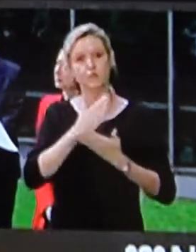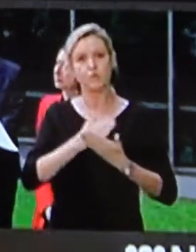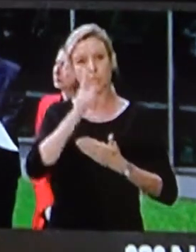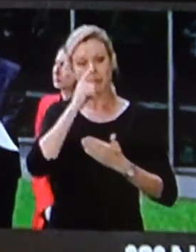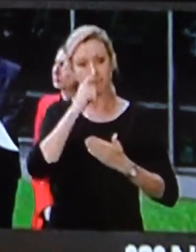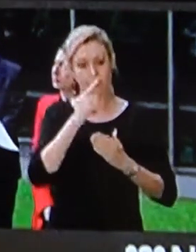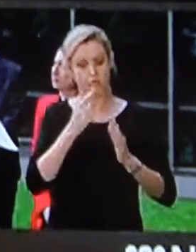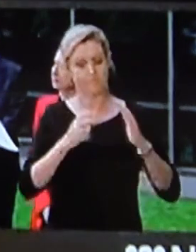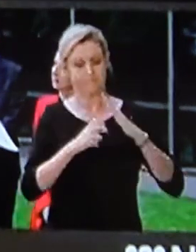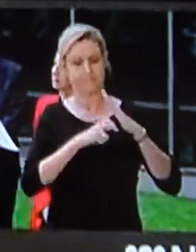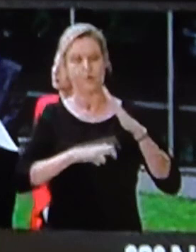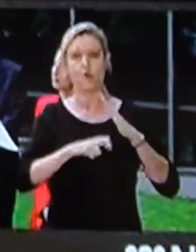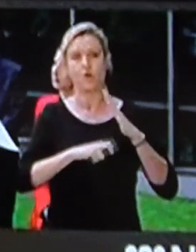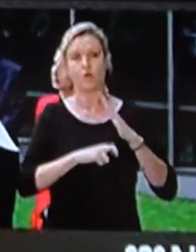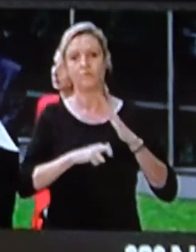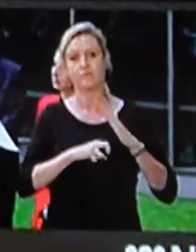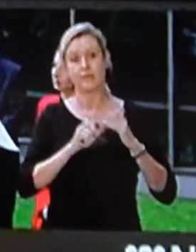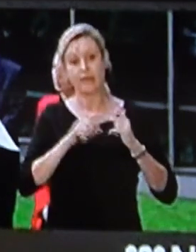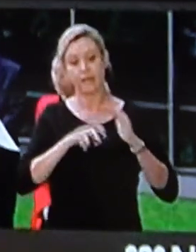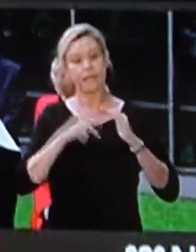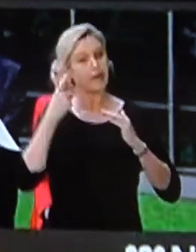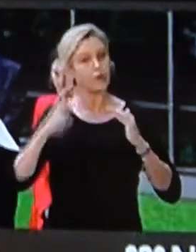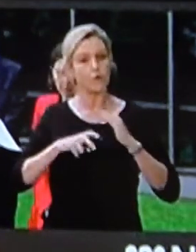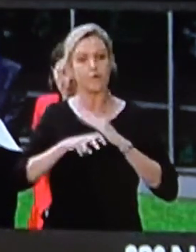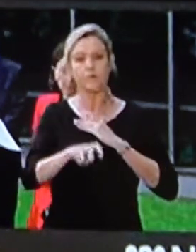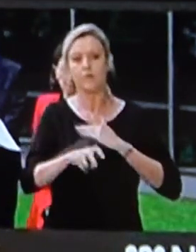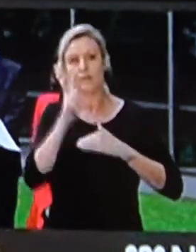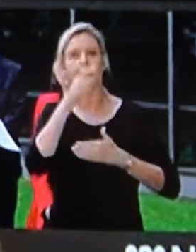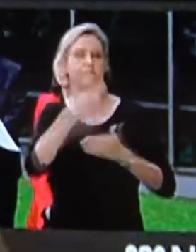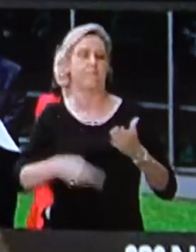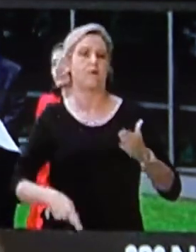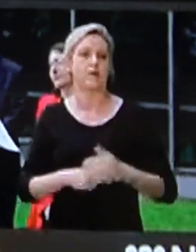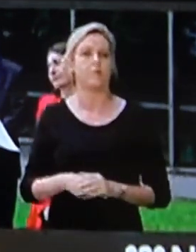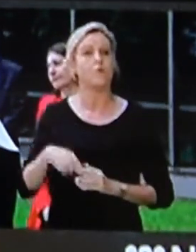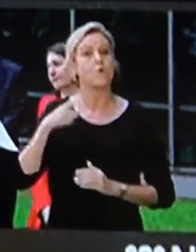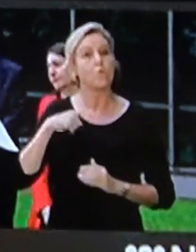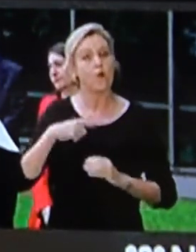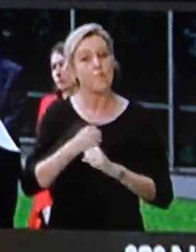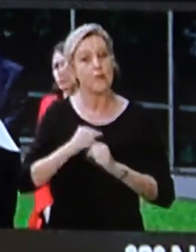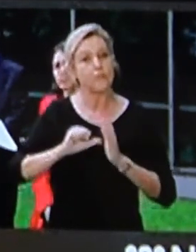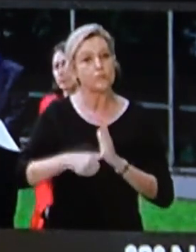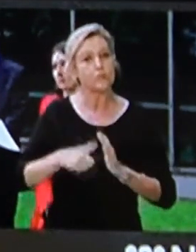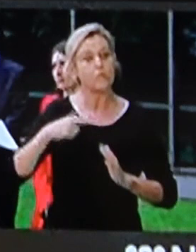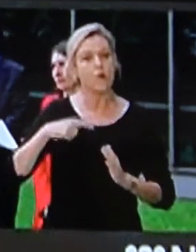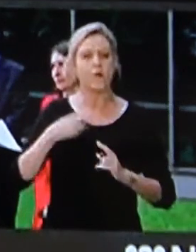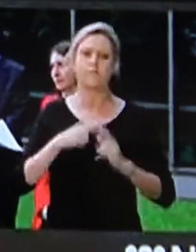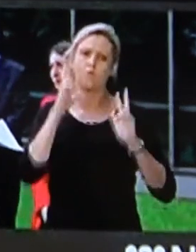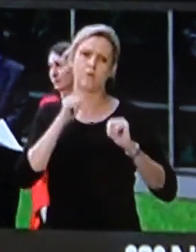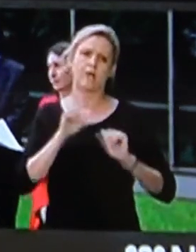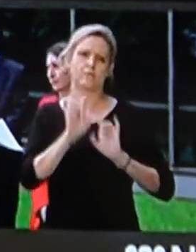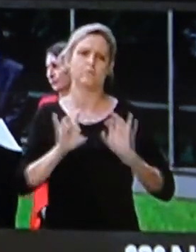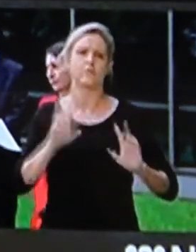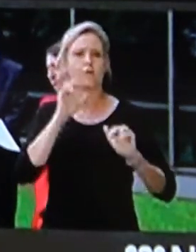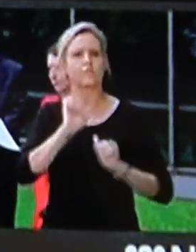And we know what this is for. It's for our safety, the safety of our families and our neighbours. Police have been out enforcing these